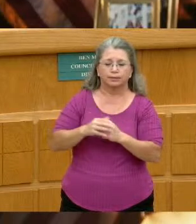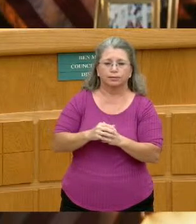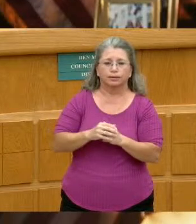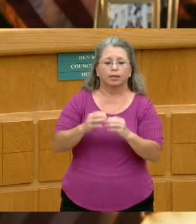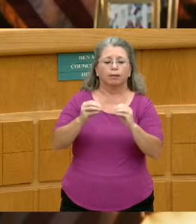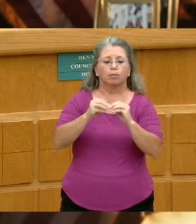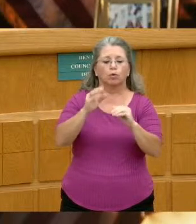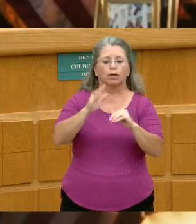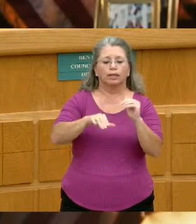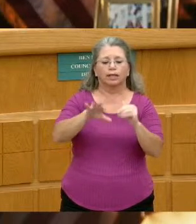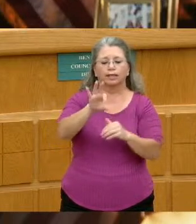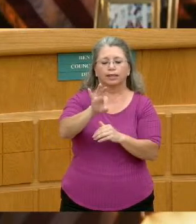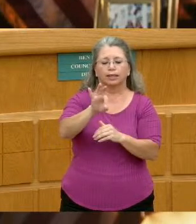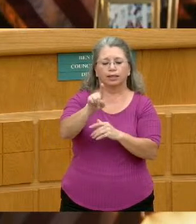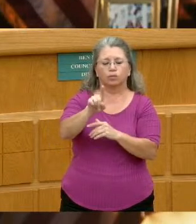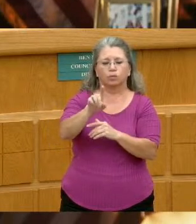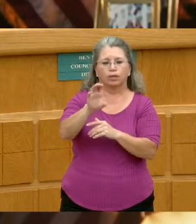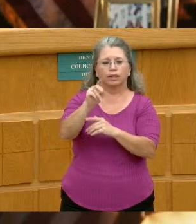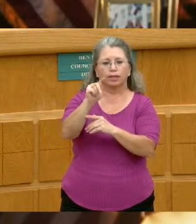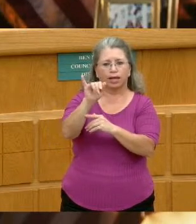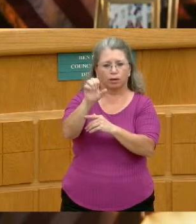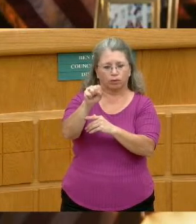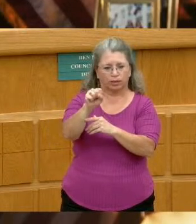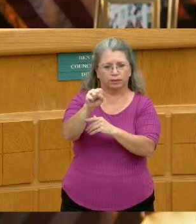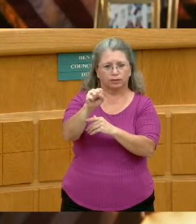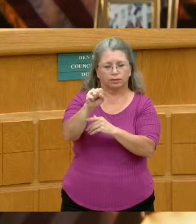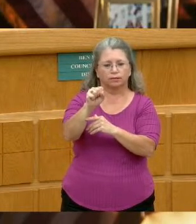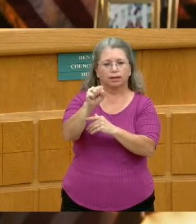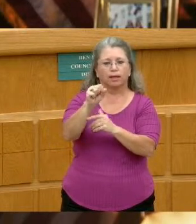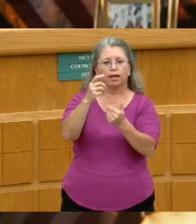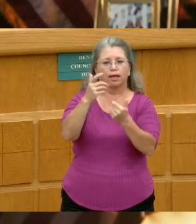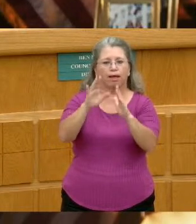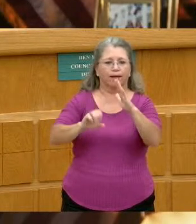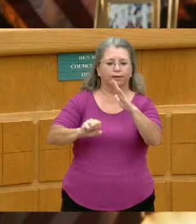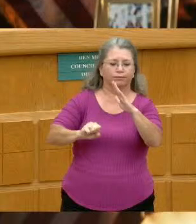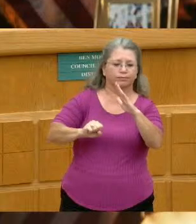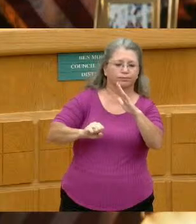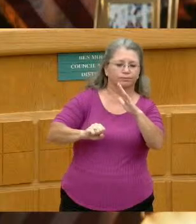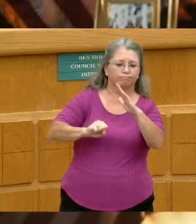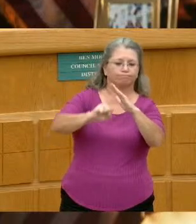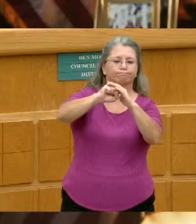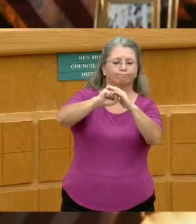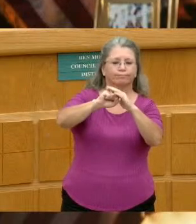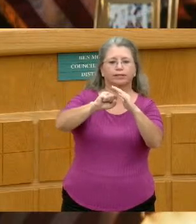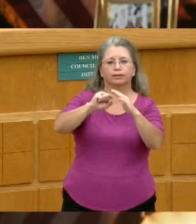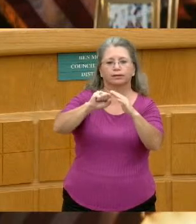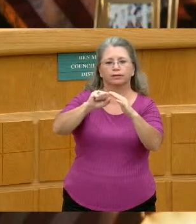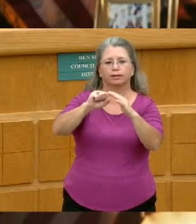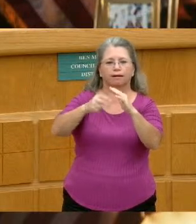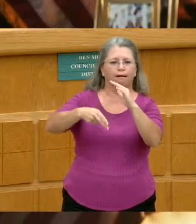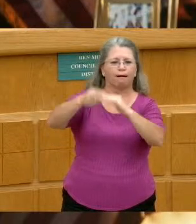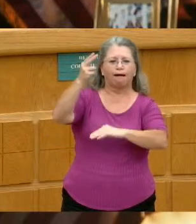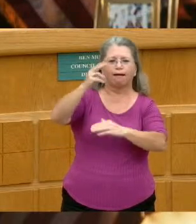91 counties have hit record high numbers in just the past 3 days.